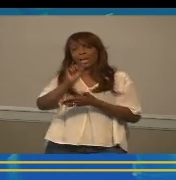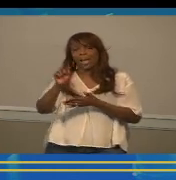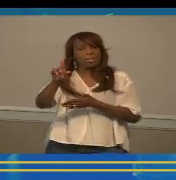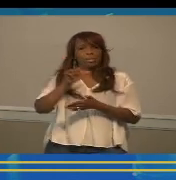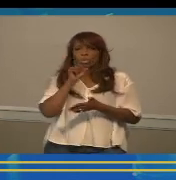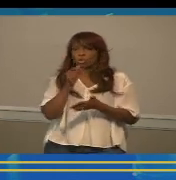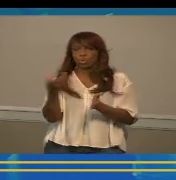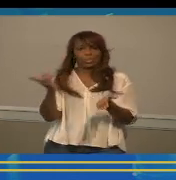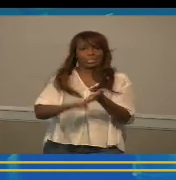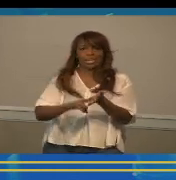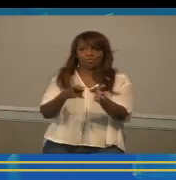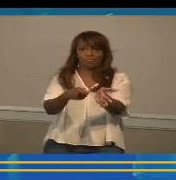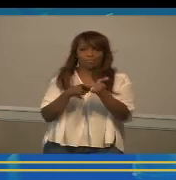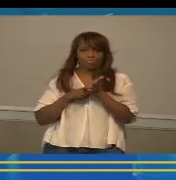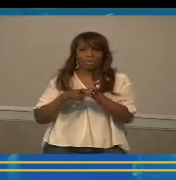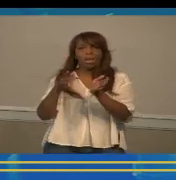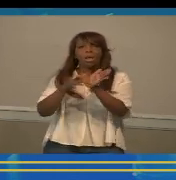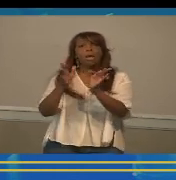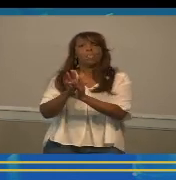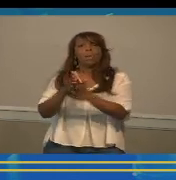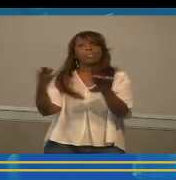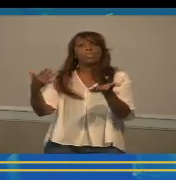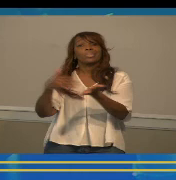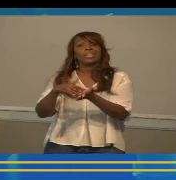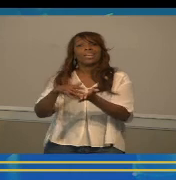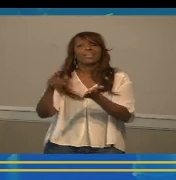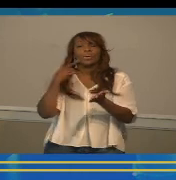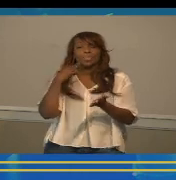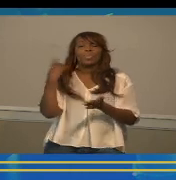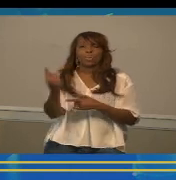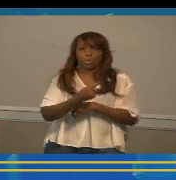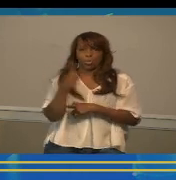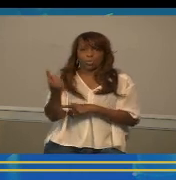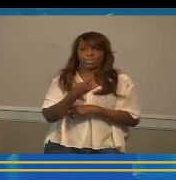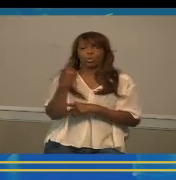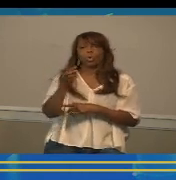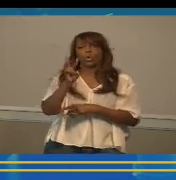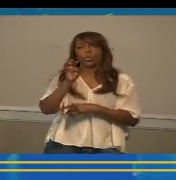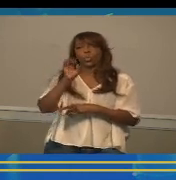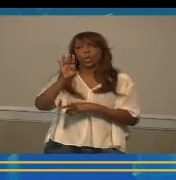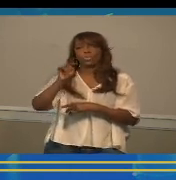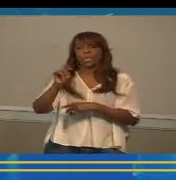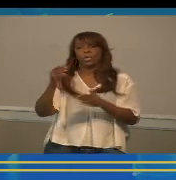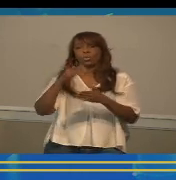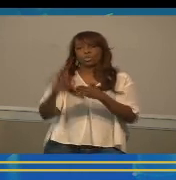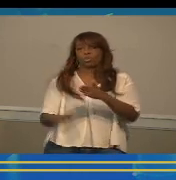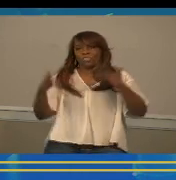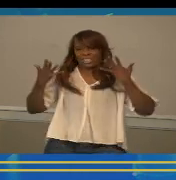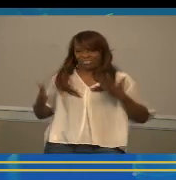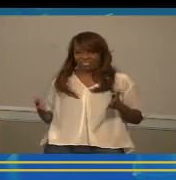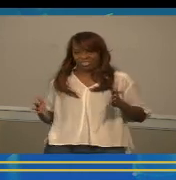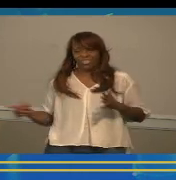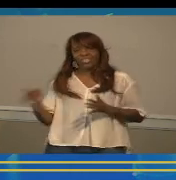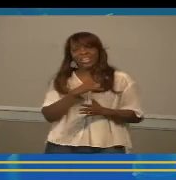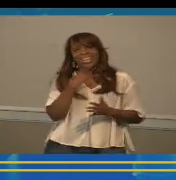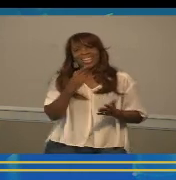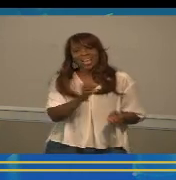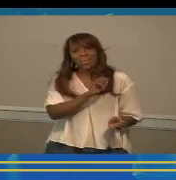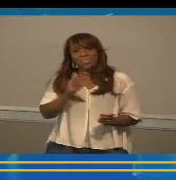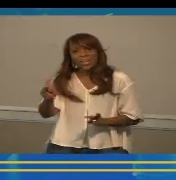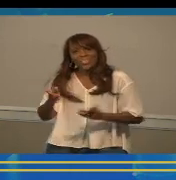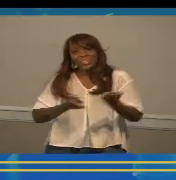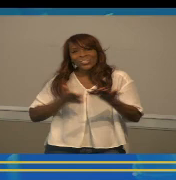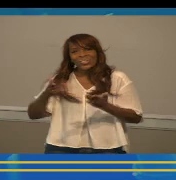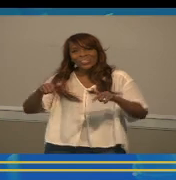sign-in required. Bible study will be posted on the main page of our website at the conclusion of services. And now, back to our